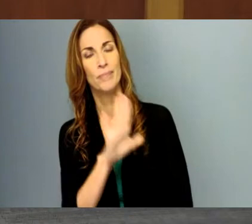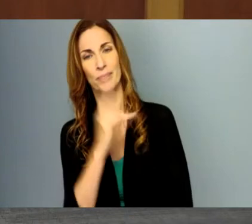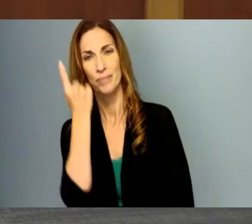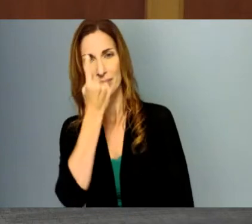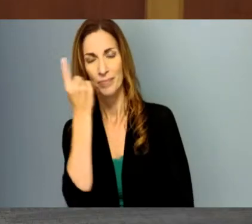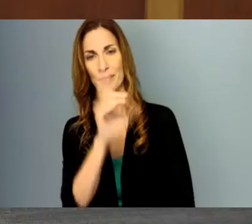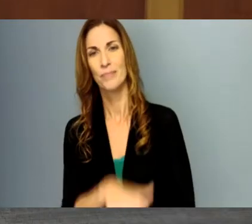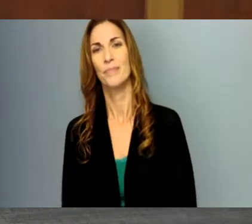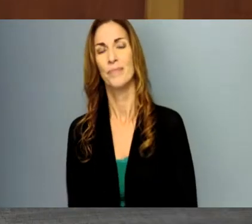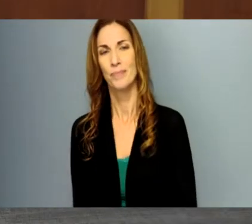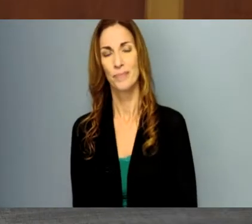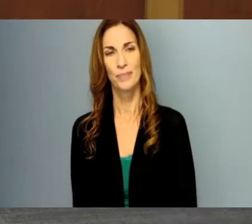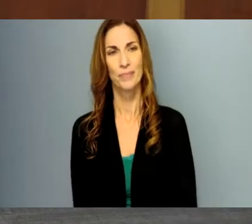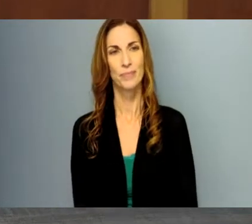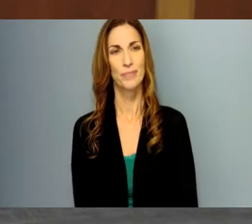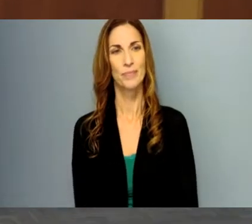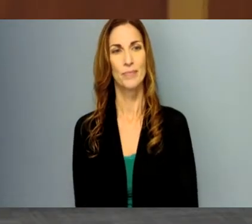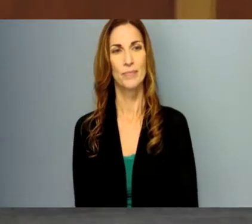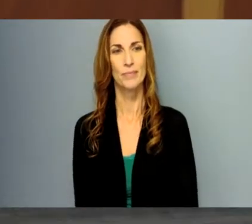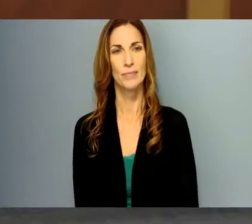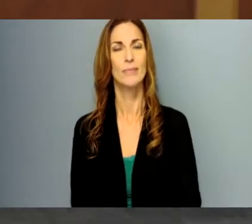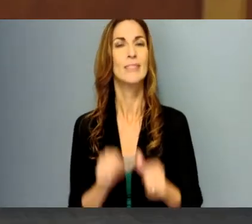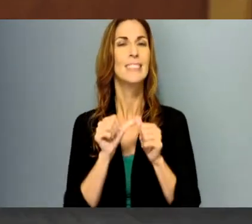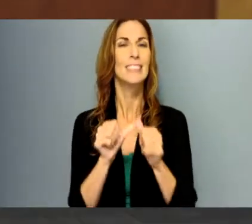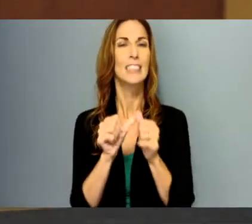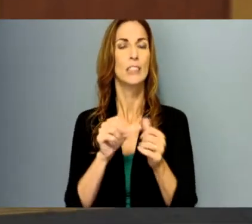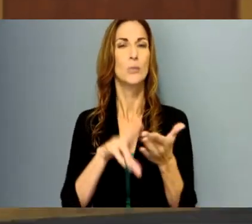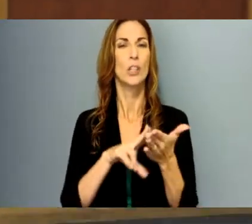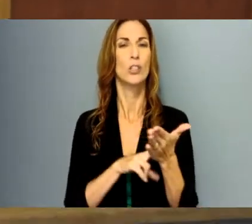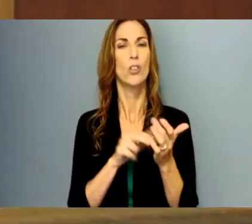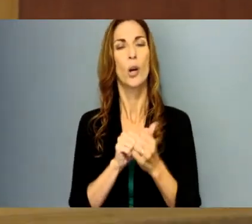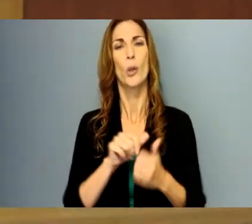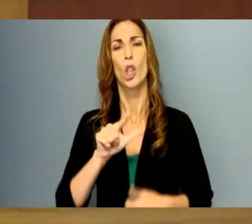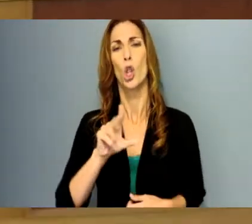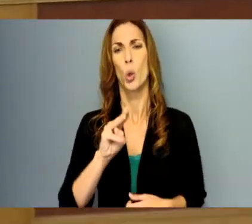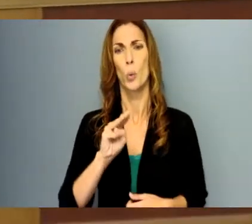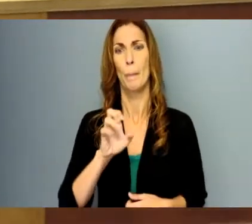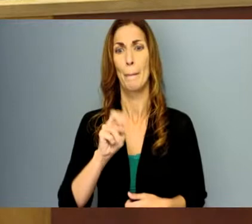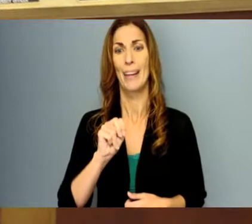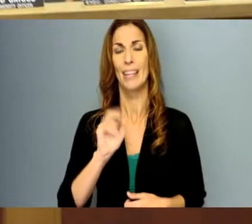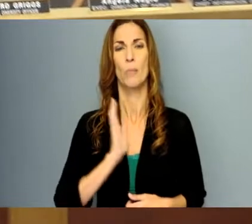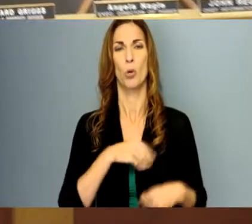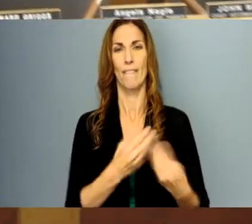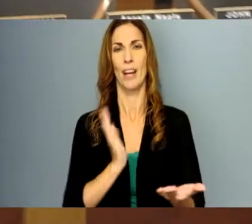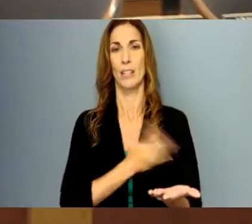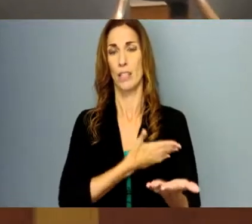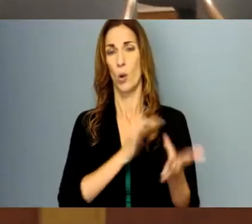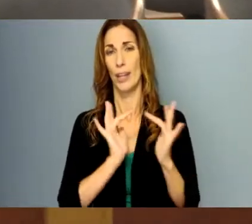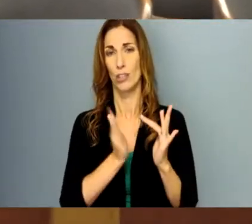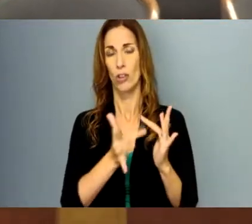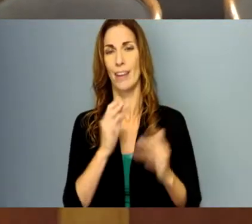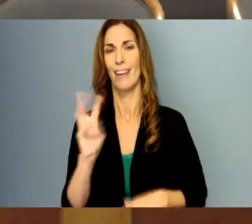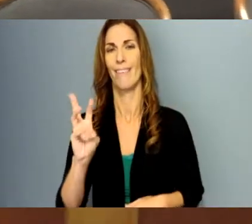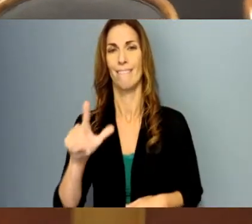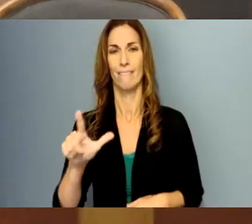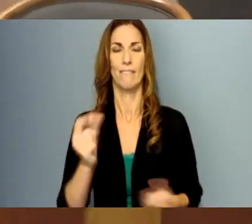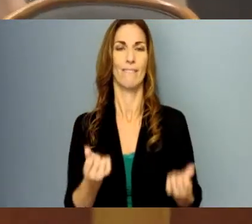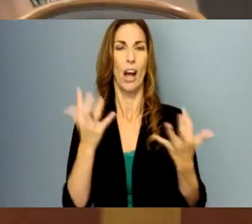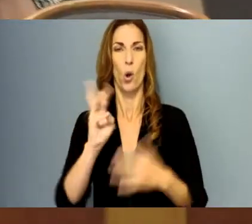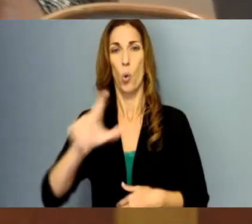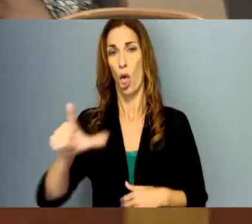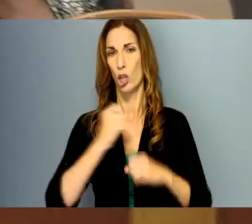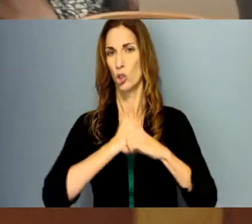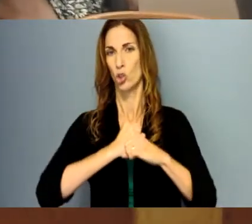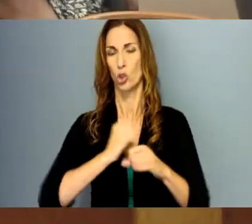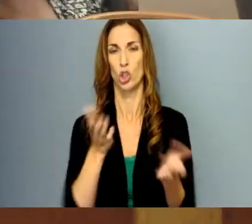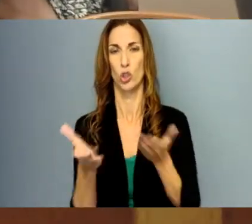consideration. Here is a continuing contract with Lumen. Lumen provides our internet and firewall security